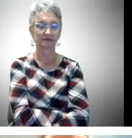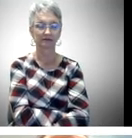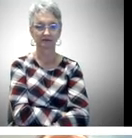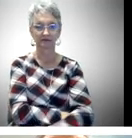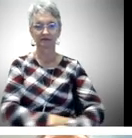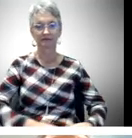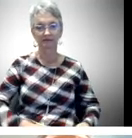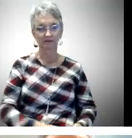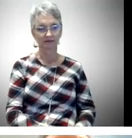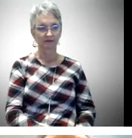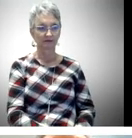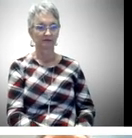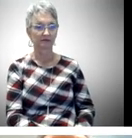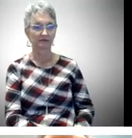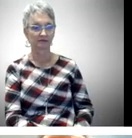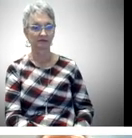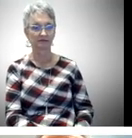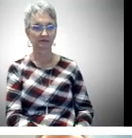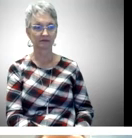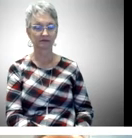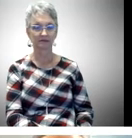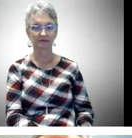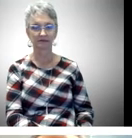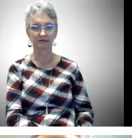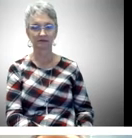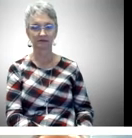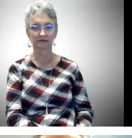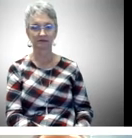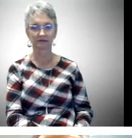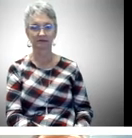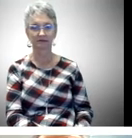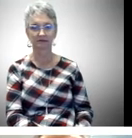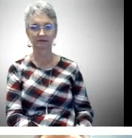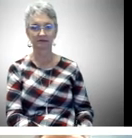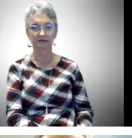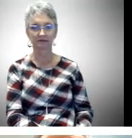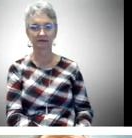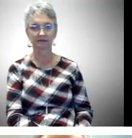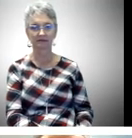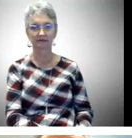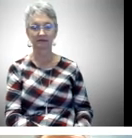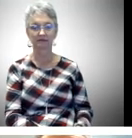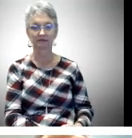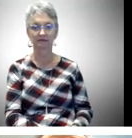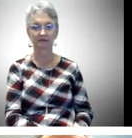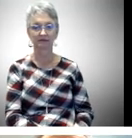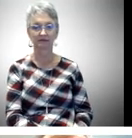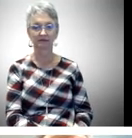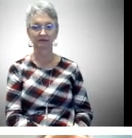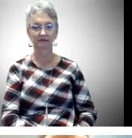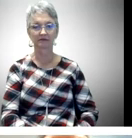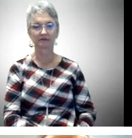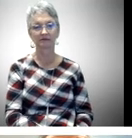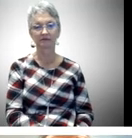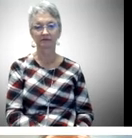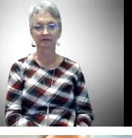So, the one thing, and I had debates with people that are good advocates about whether or not a